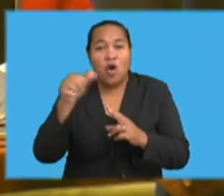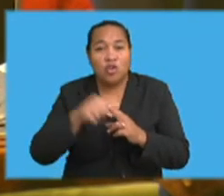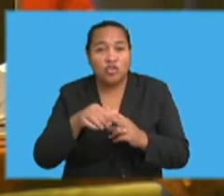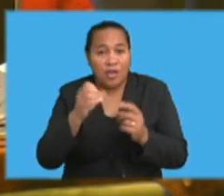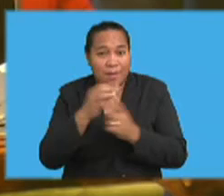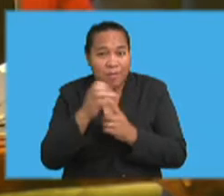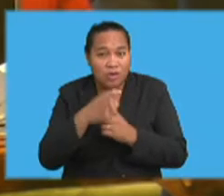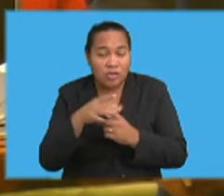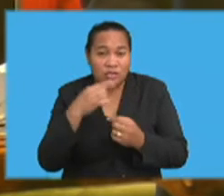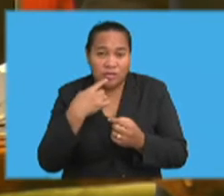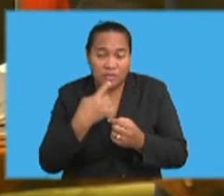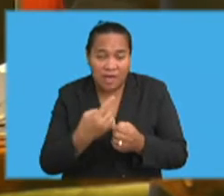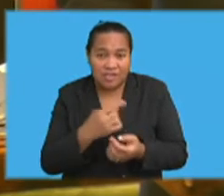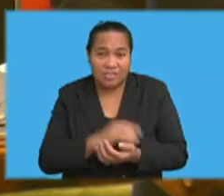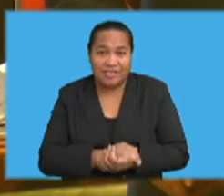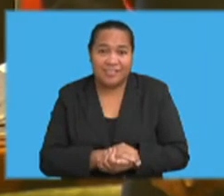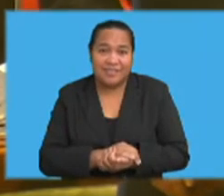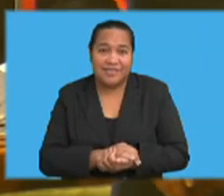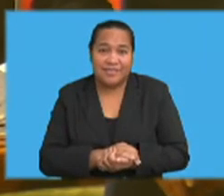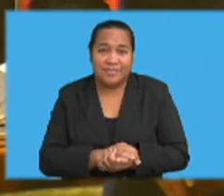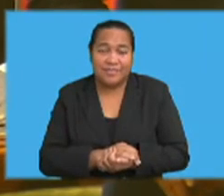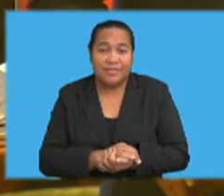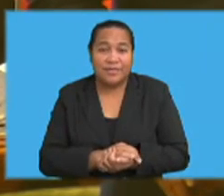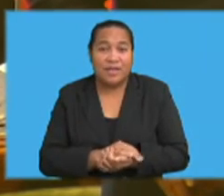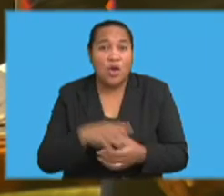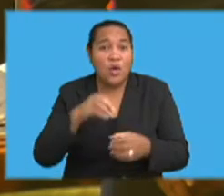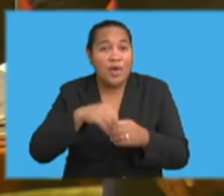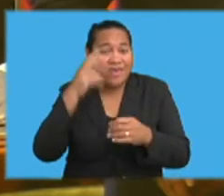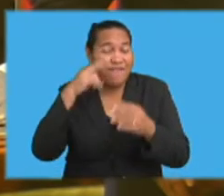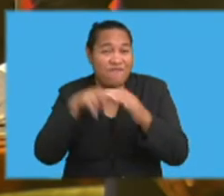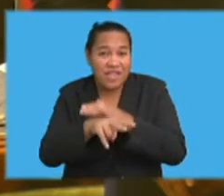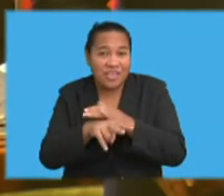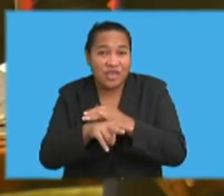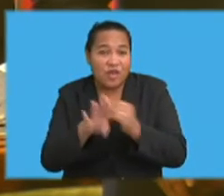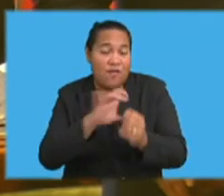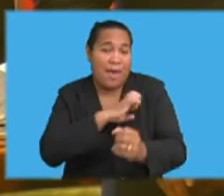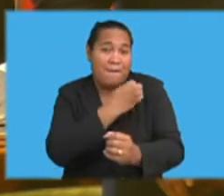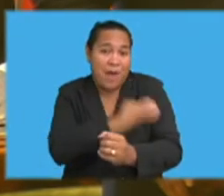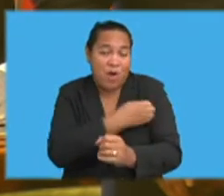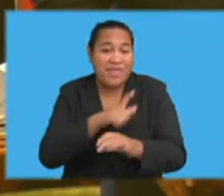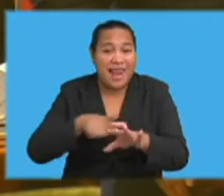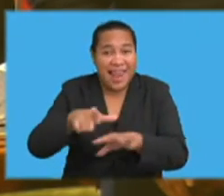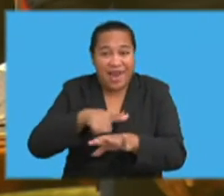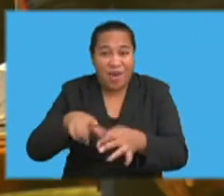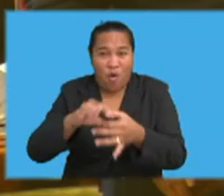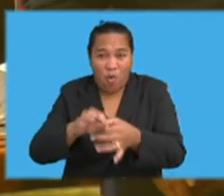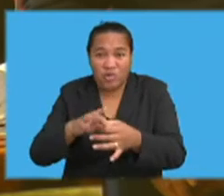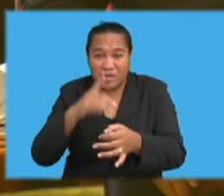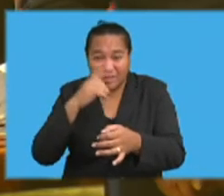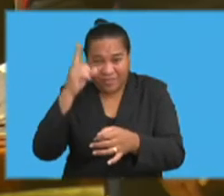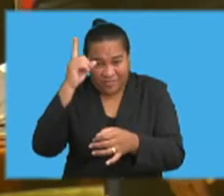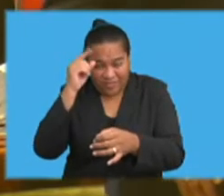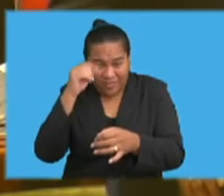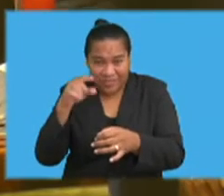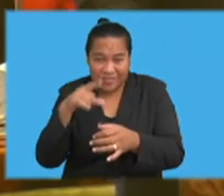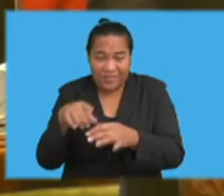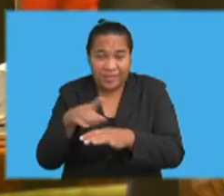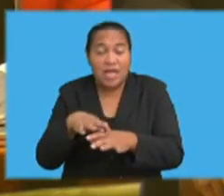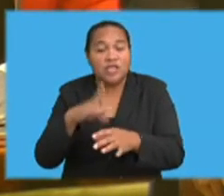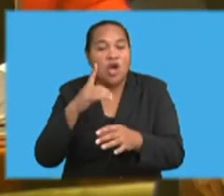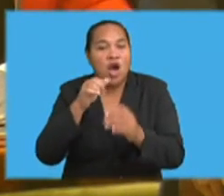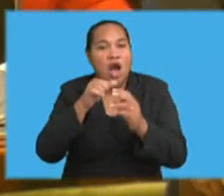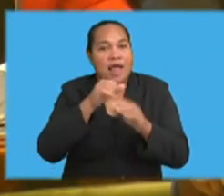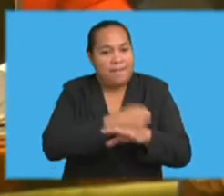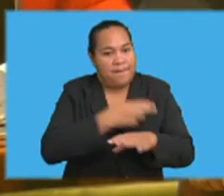mention in this august House that with the vision of empowering the landowners, the Ministry is also educating